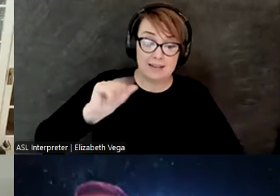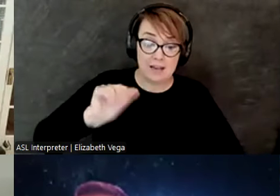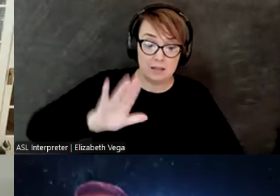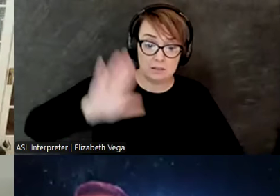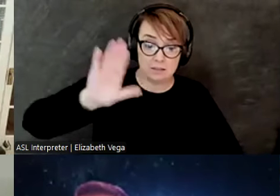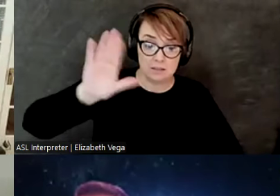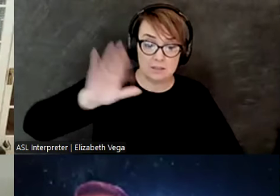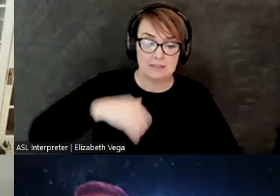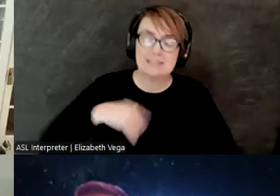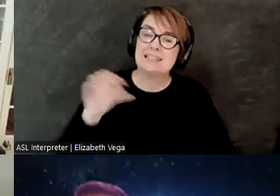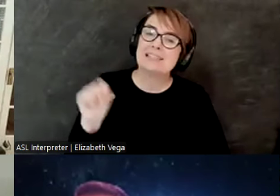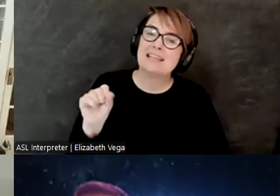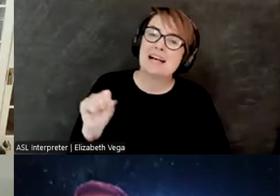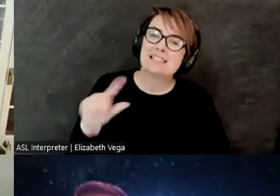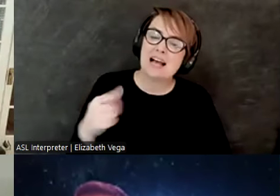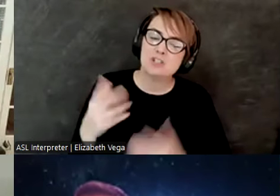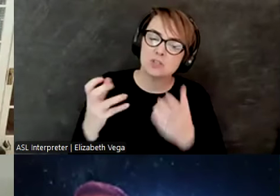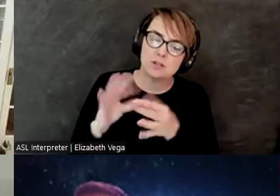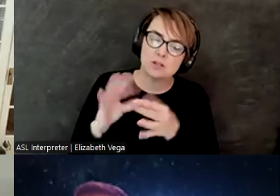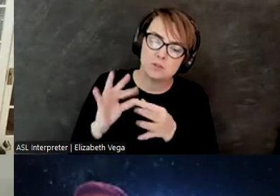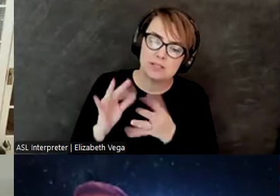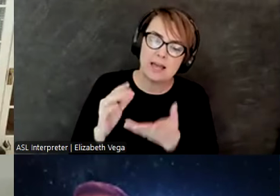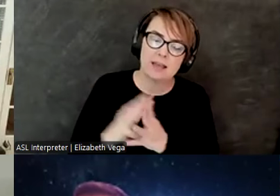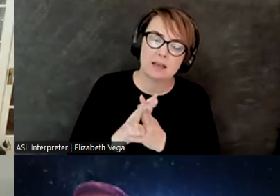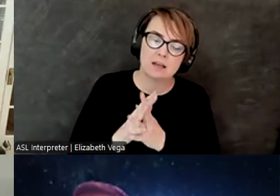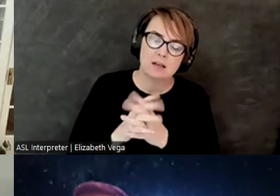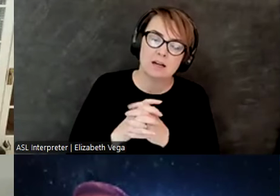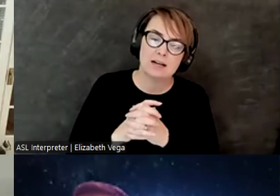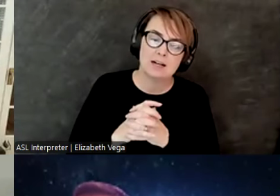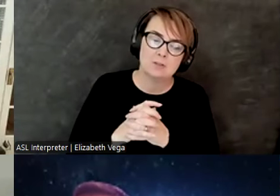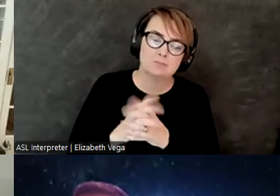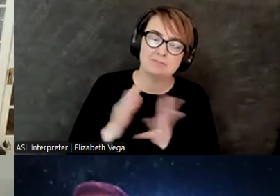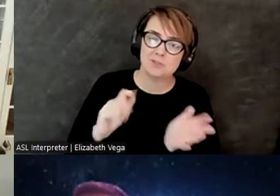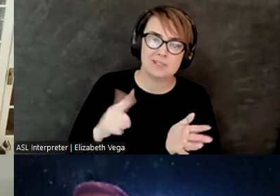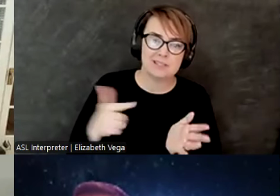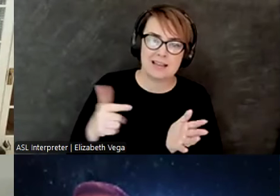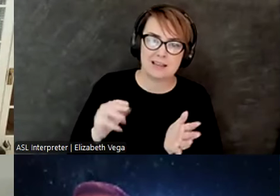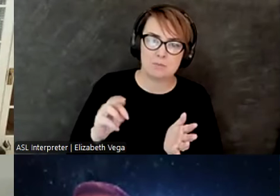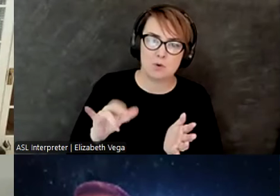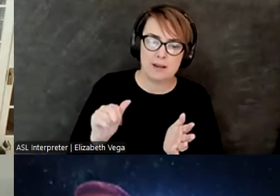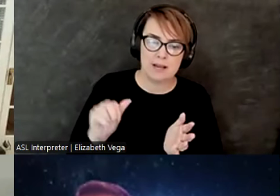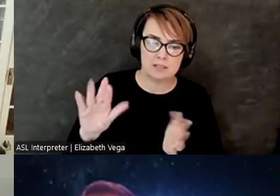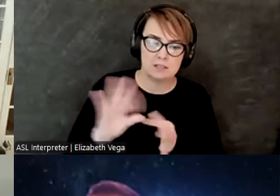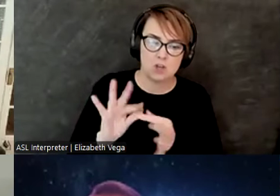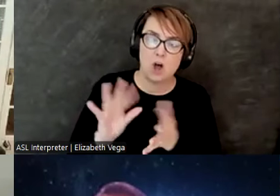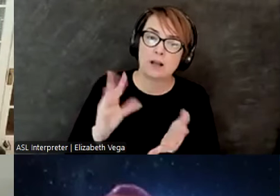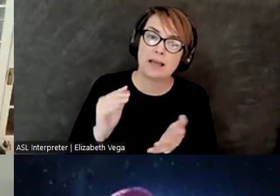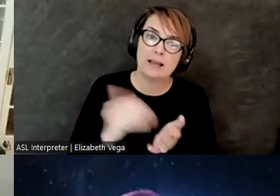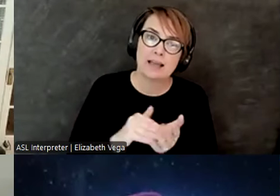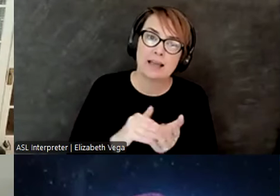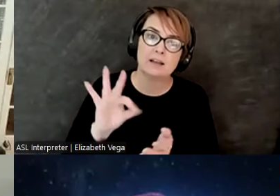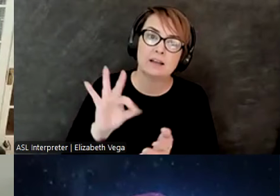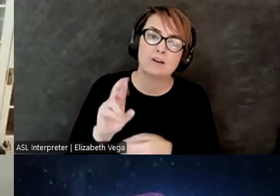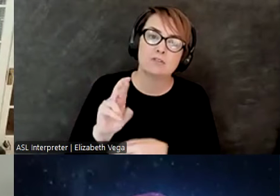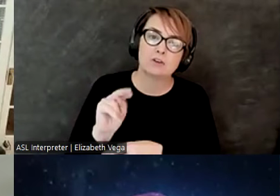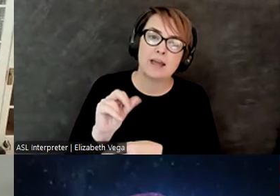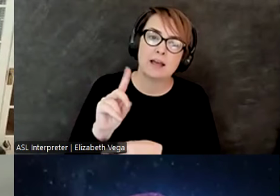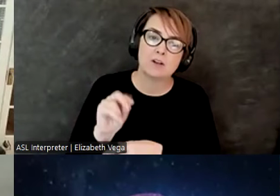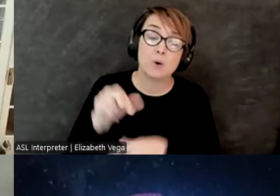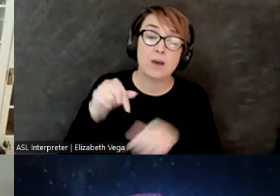I just wanted to say, just to echo what Marie has been saying, and again, Fernando, with this is just to me